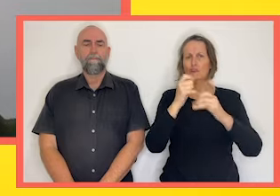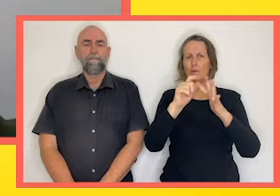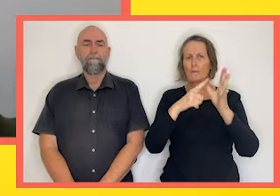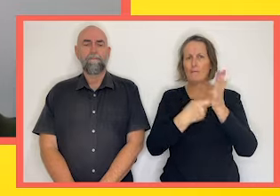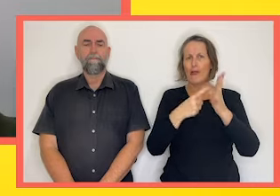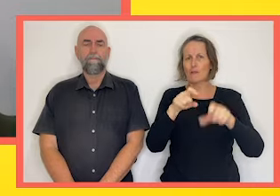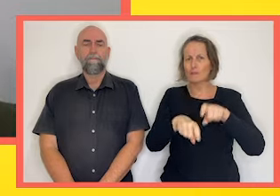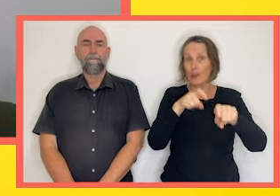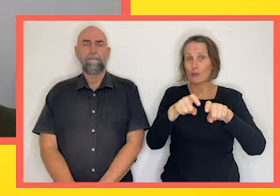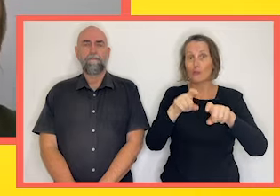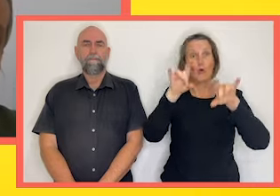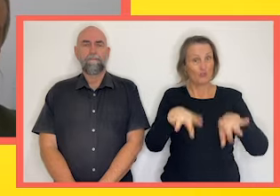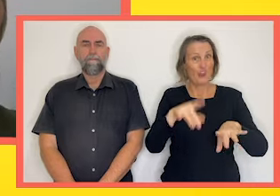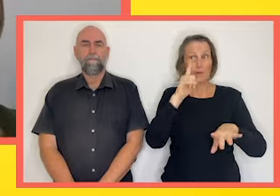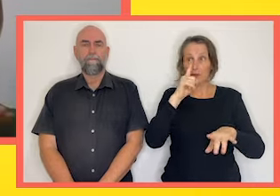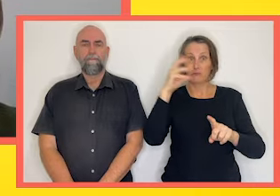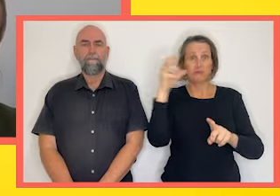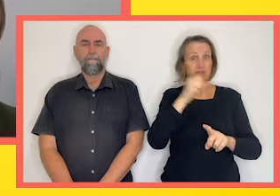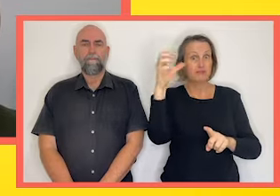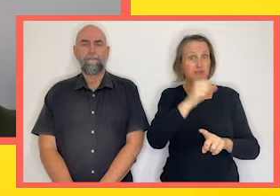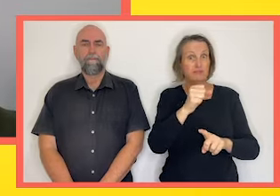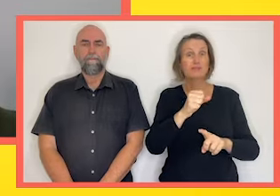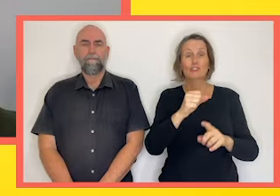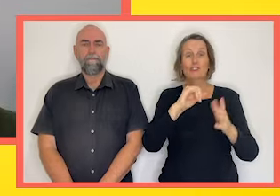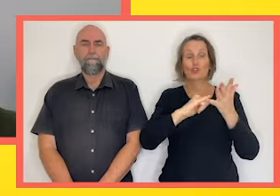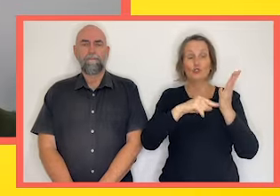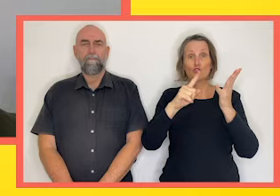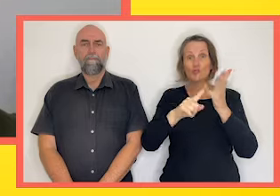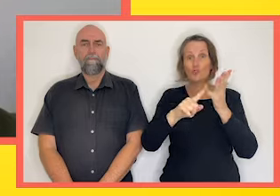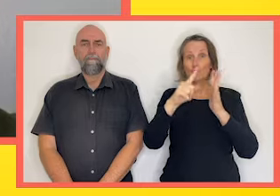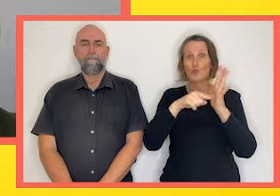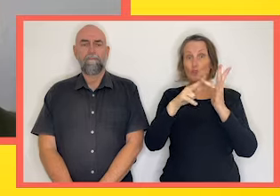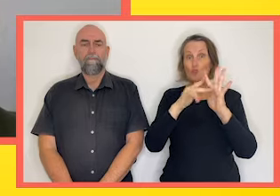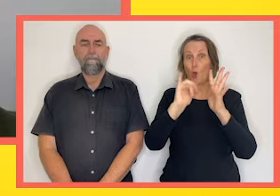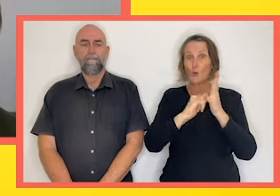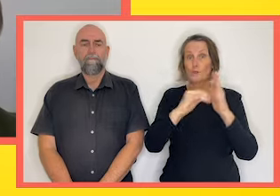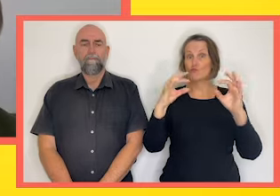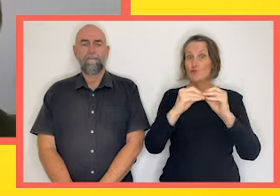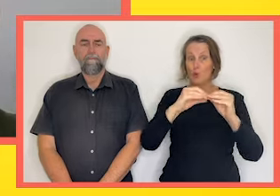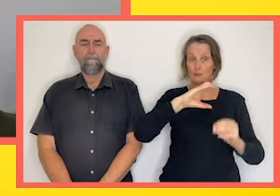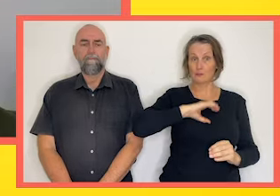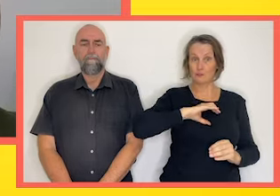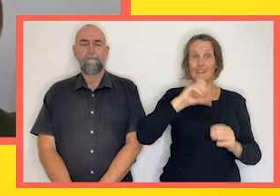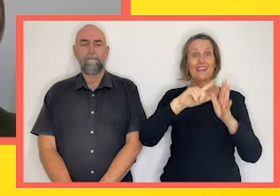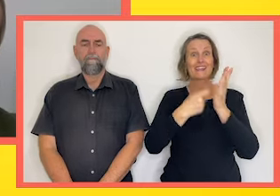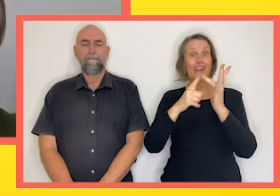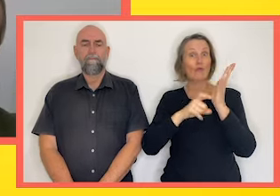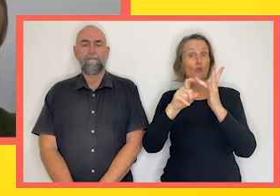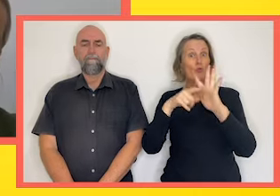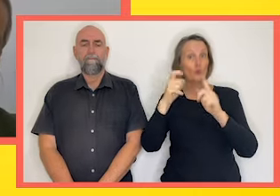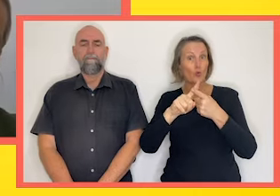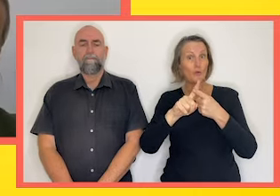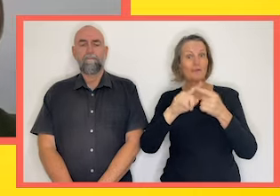Cycling Classics, the Aussies also did really well. And Stu Jones with a bronze, Carol Cook with a silver, Alistair Donahue